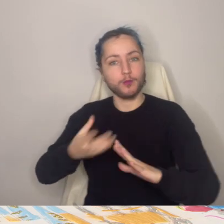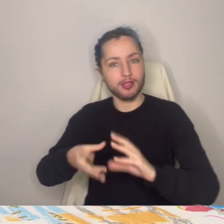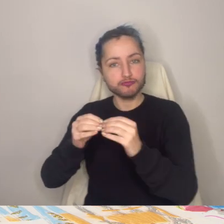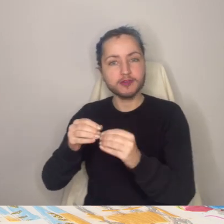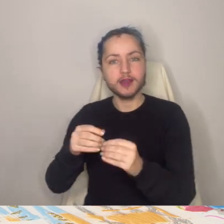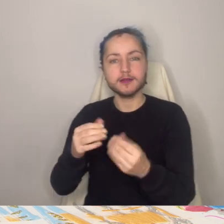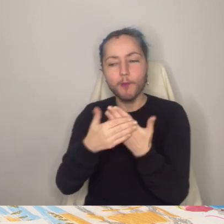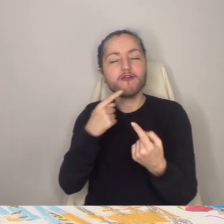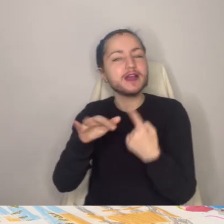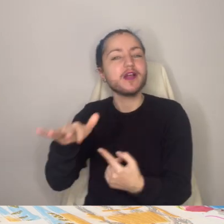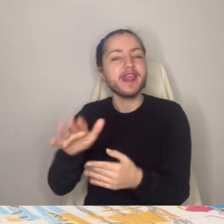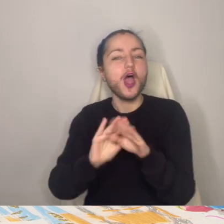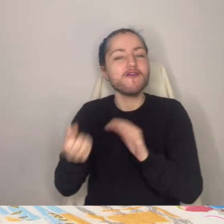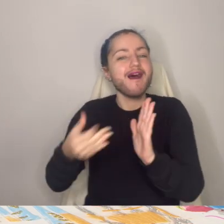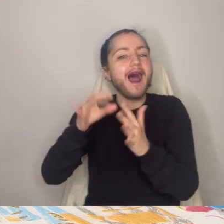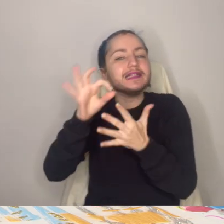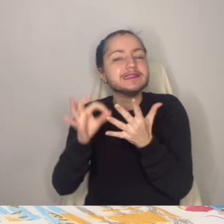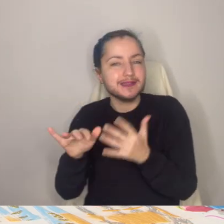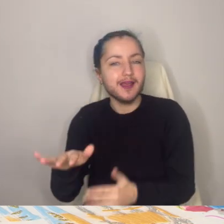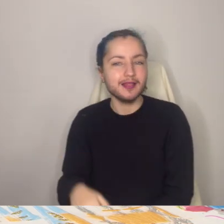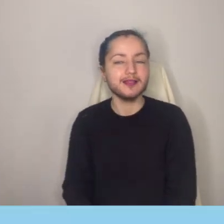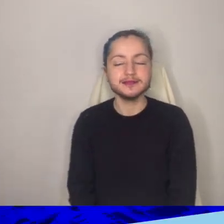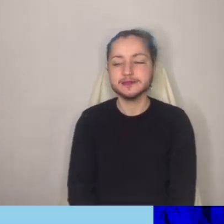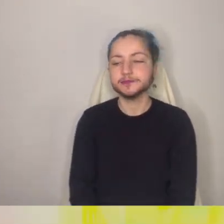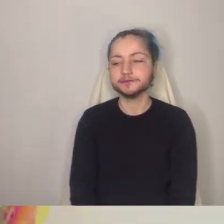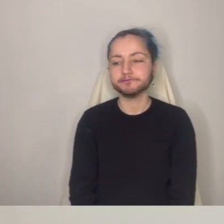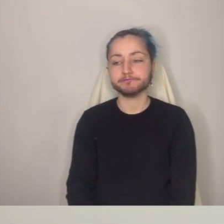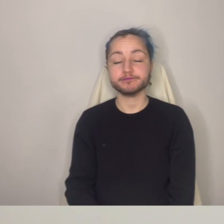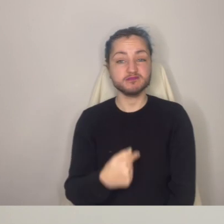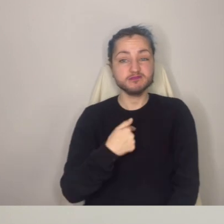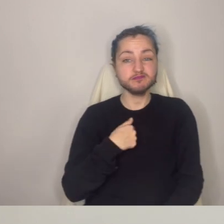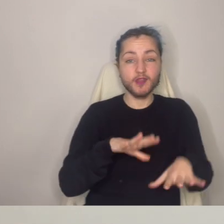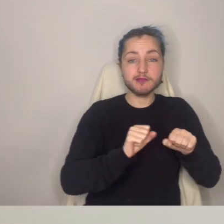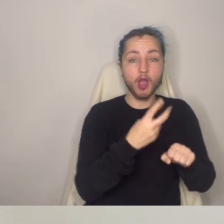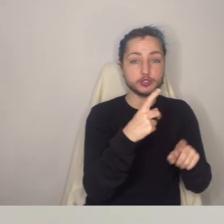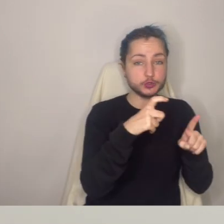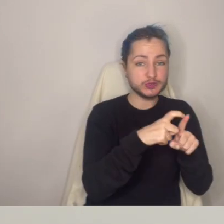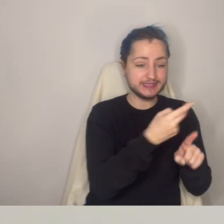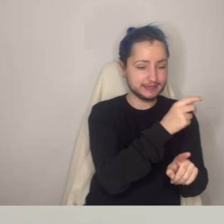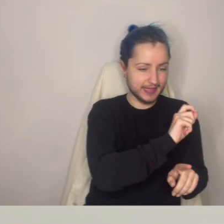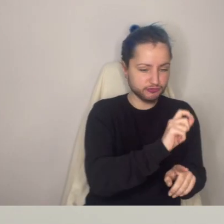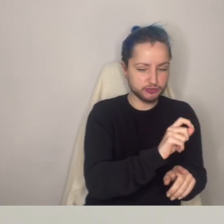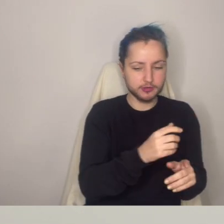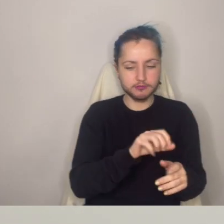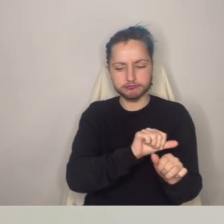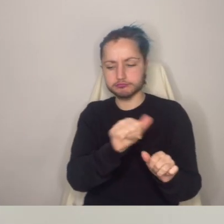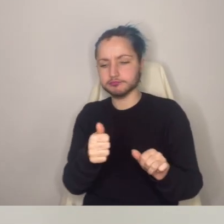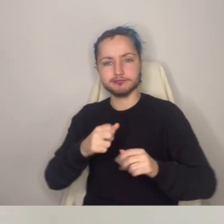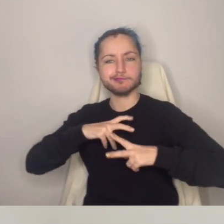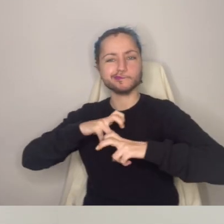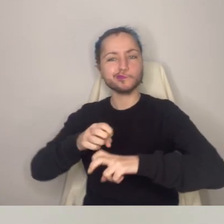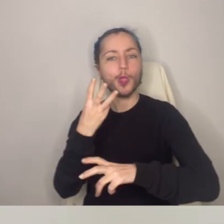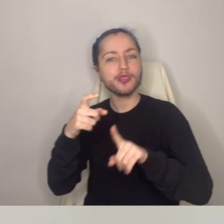you can get a bit more information about how to add those details. The reason I went from 2D illustration into exploring